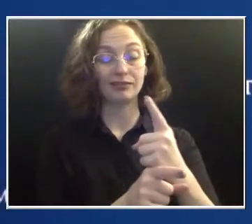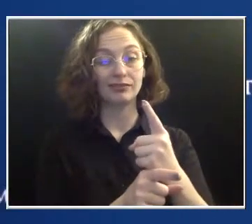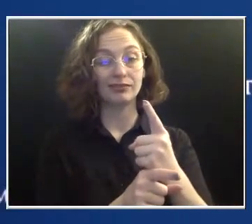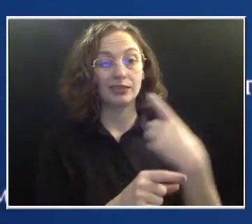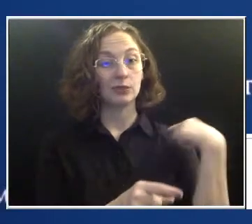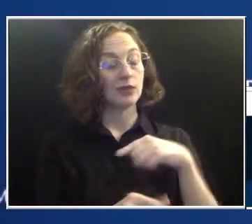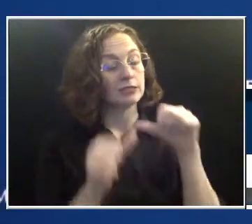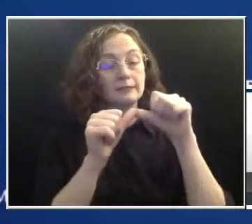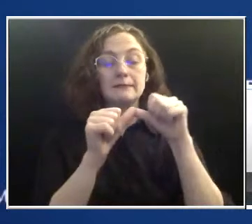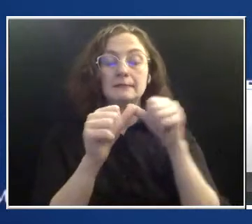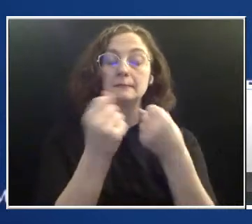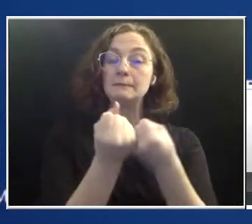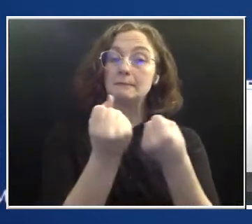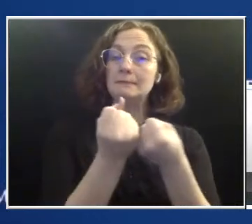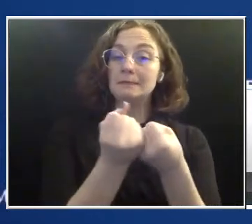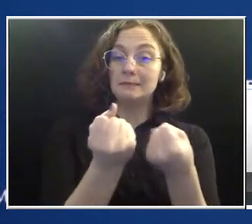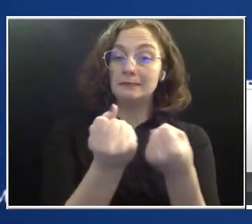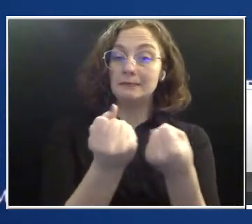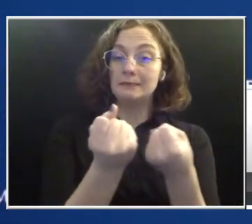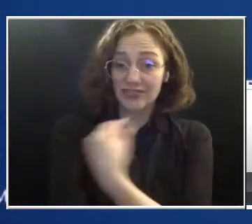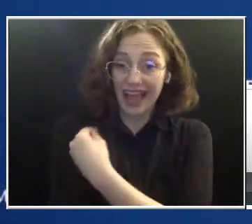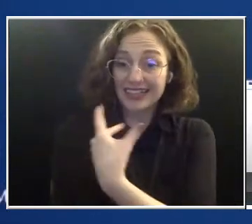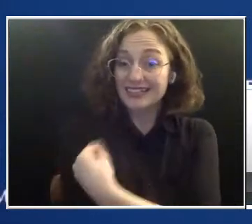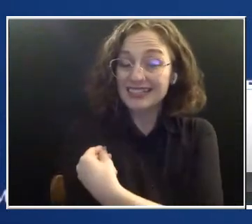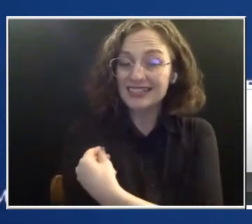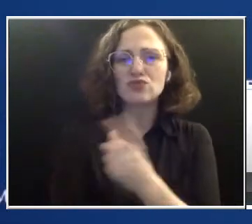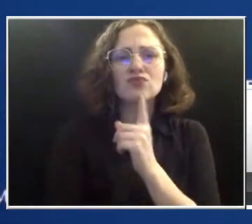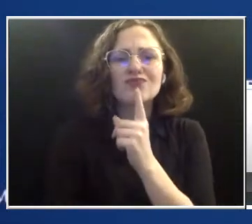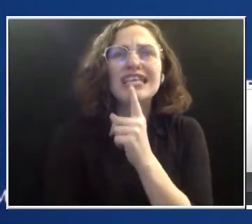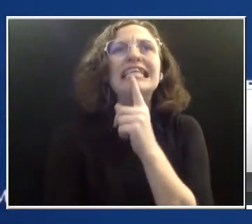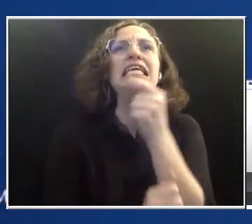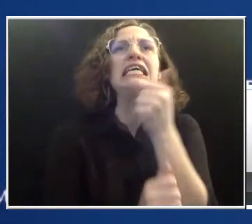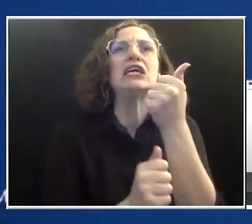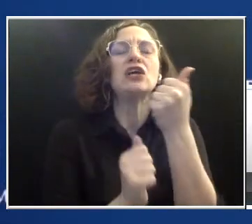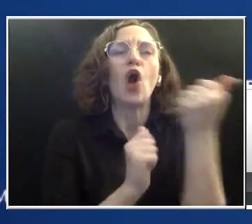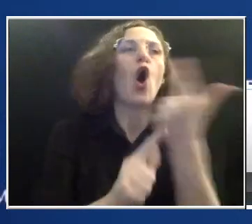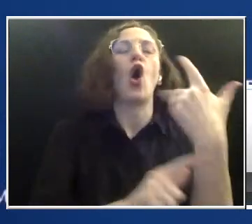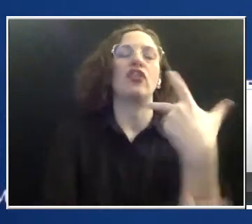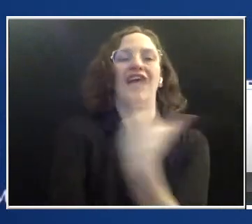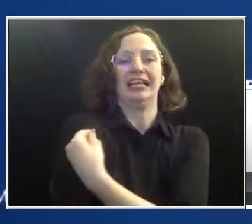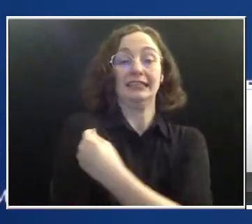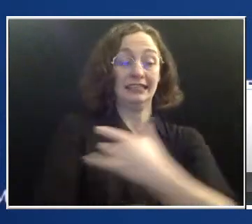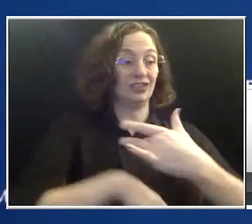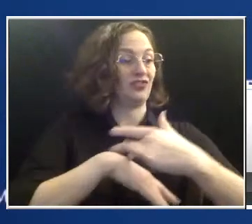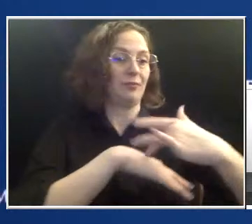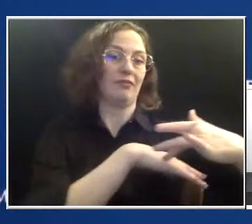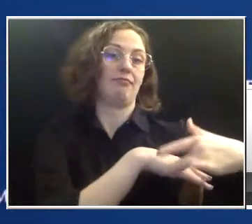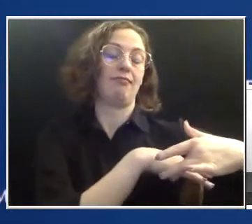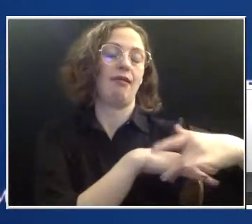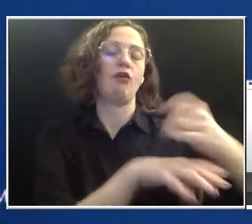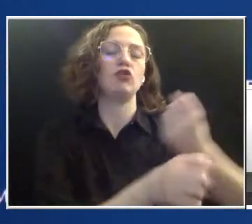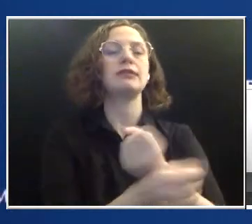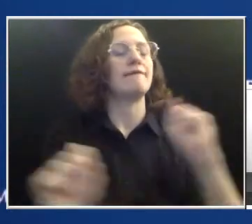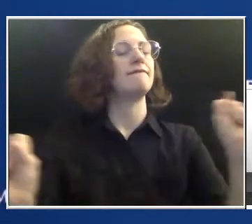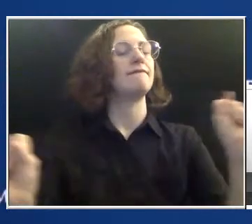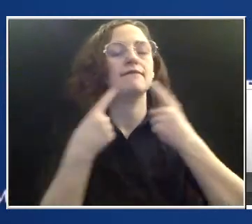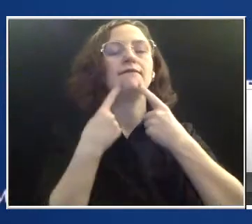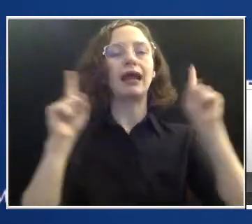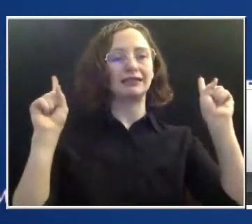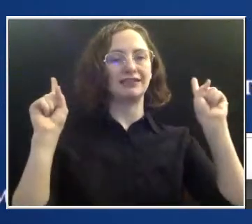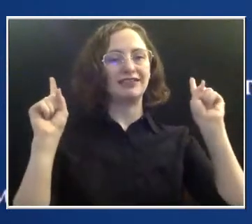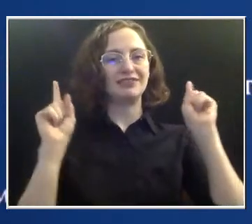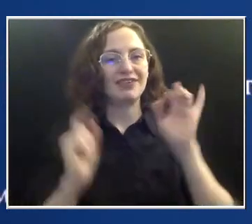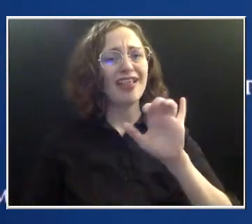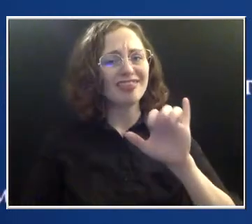these vaccines. These vaccines, really all of them that are on the market, are safe and efficacious, and this is a gift that parents can give to